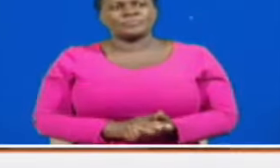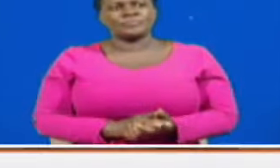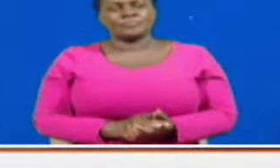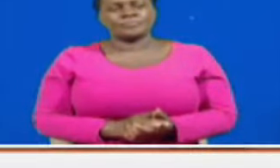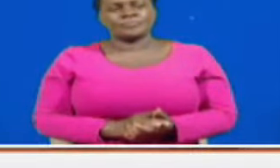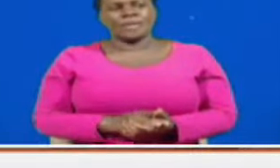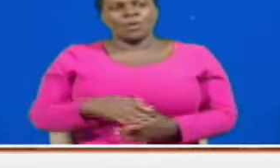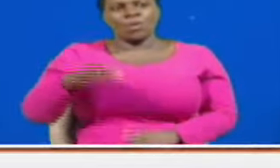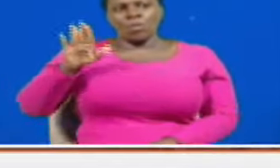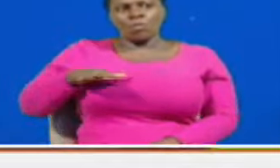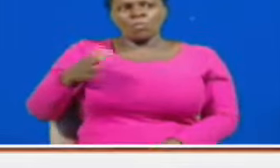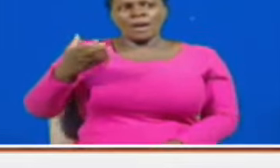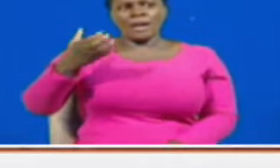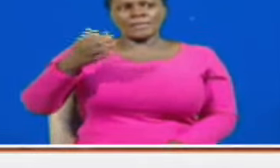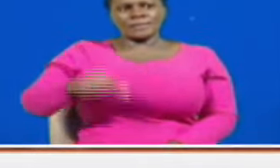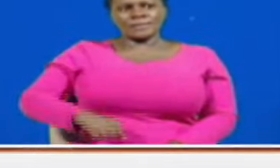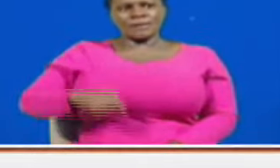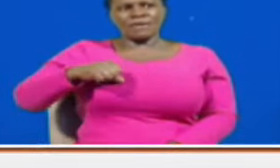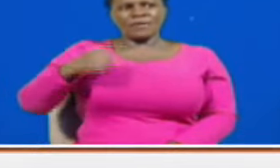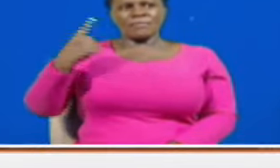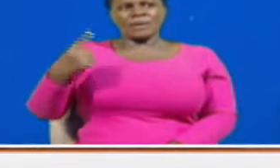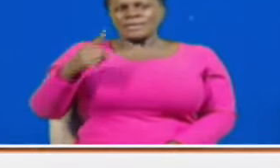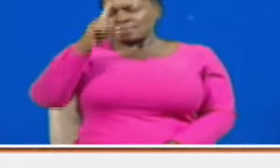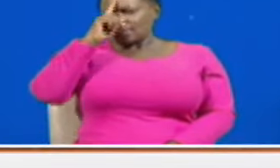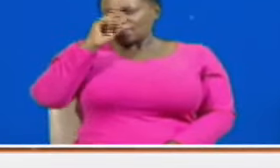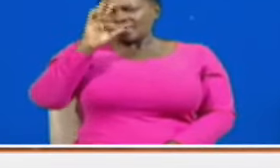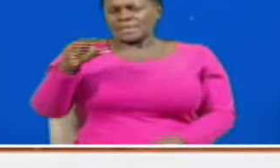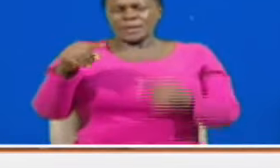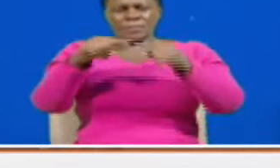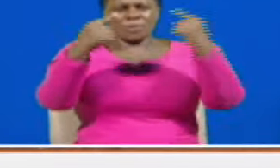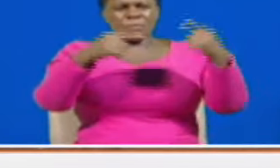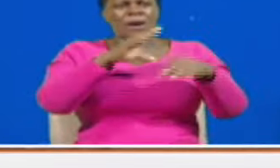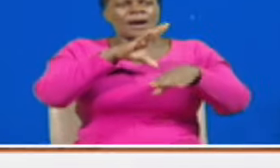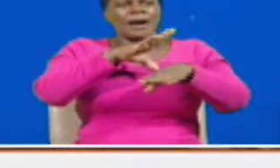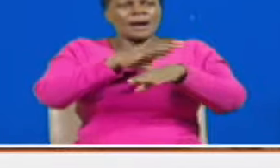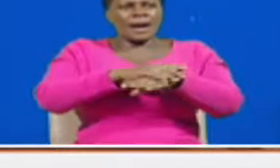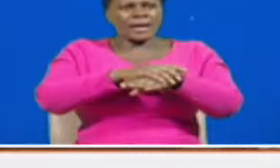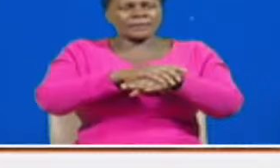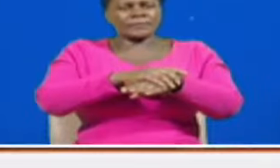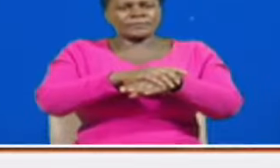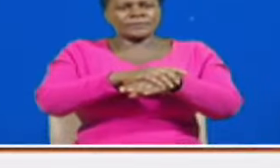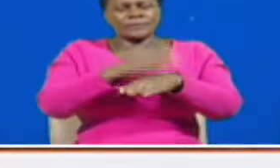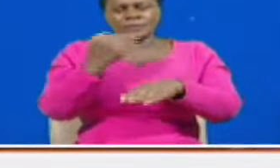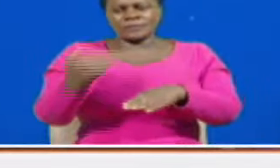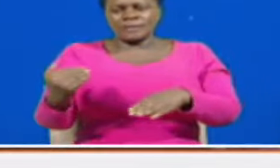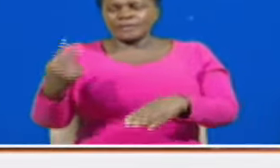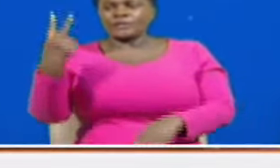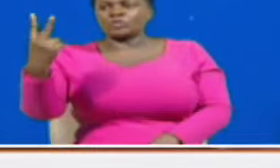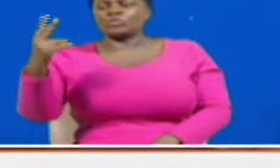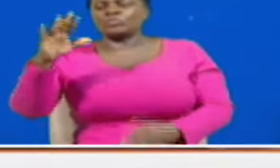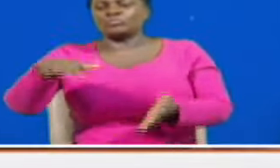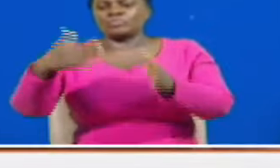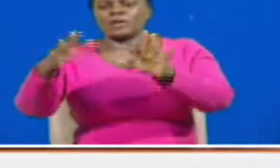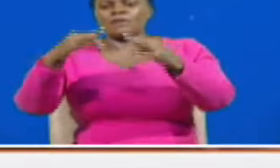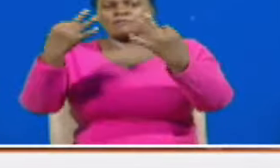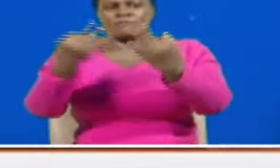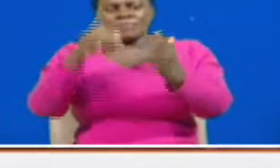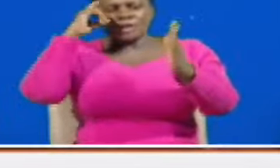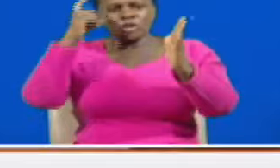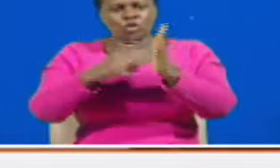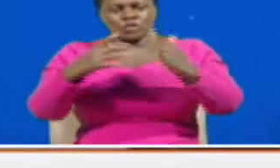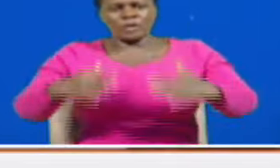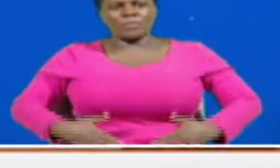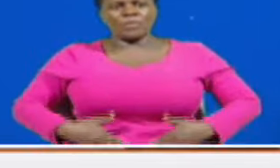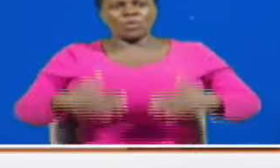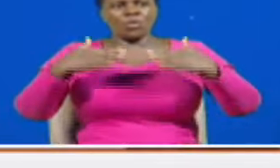This woman, who is the only survivor, sustained serious injuries but lost her two children and sister. Families identified six